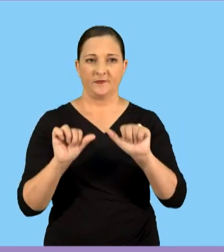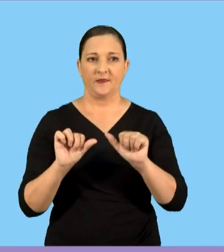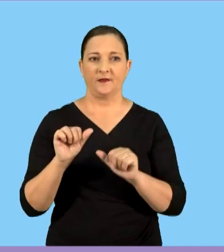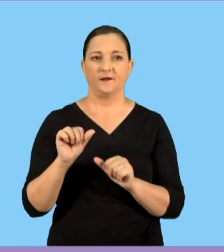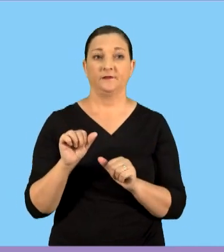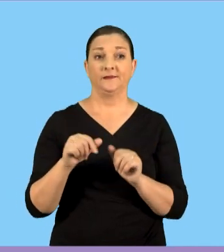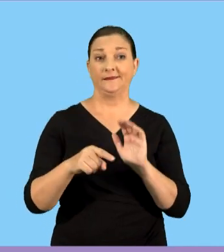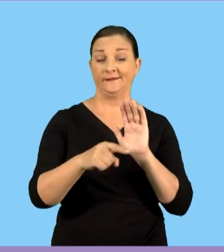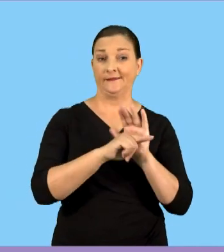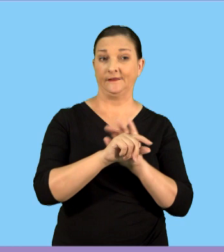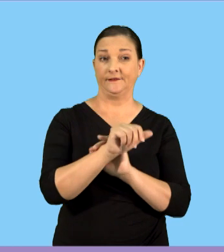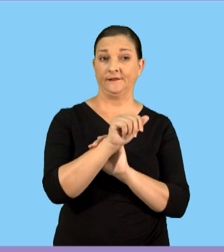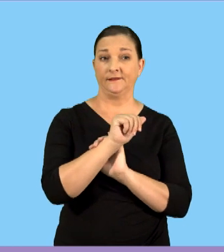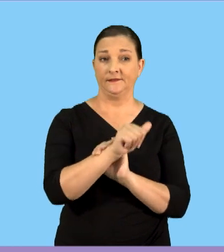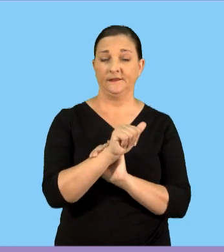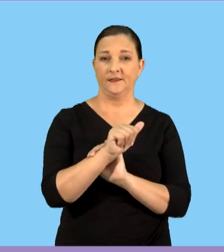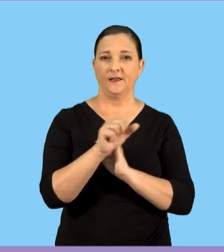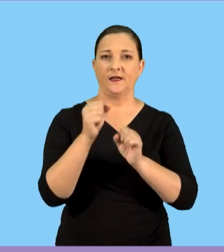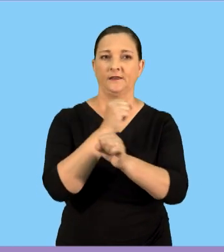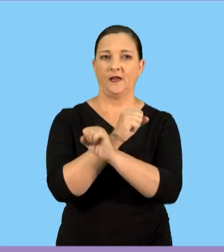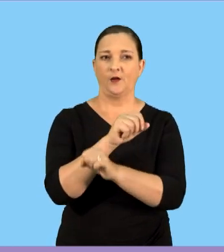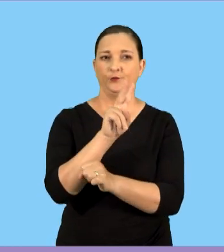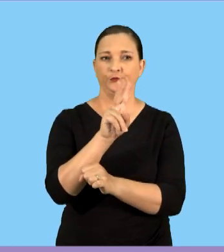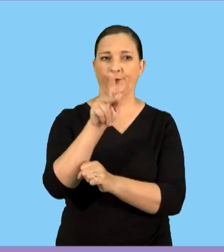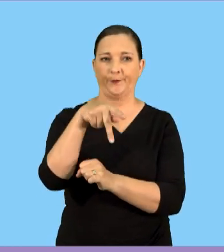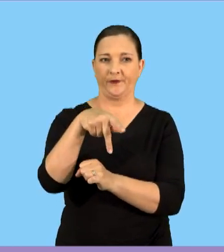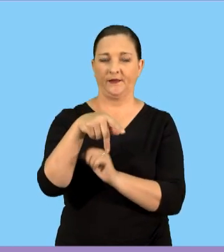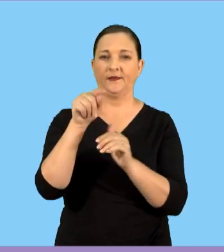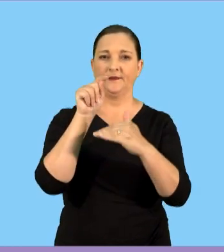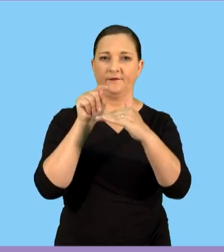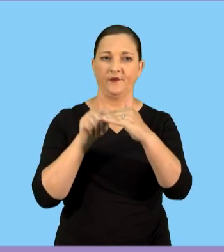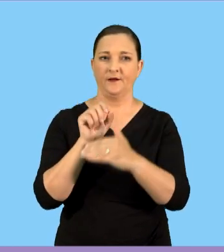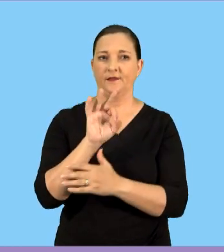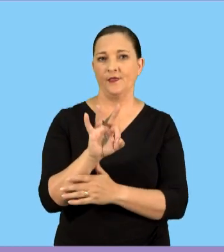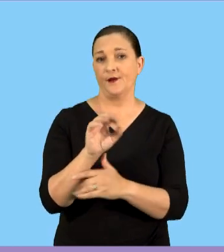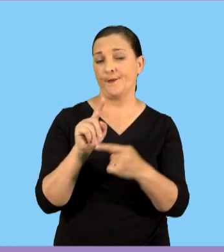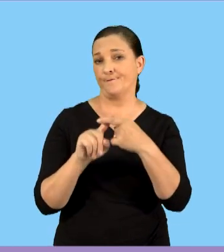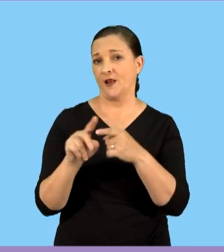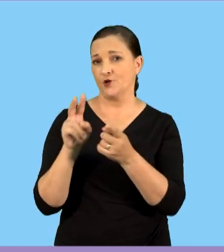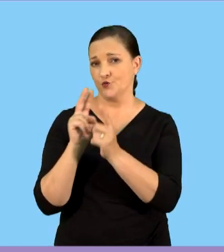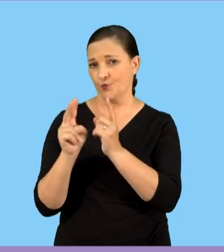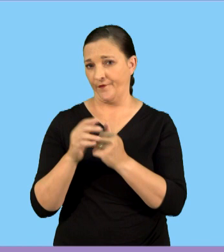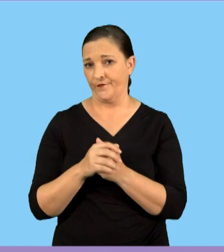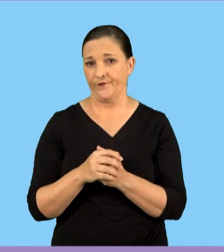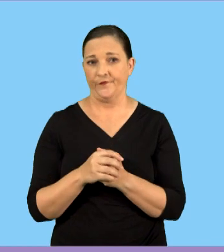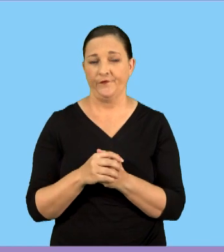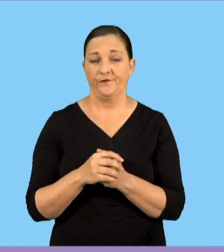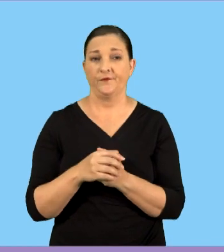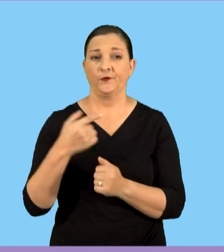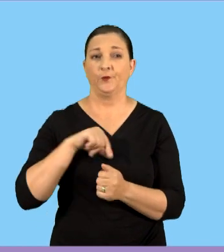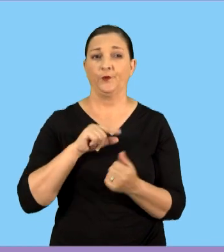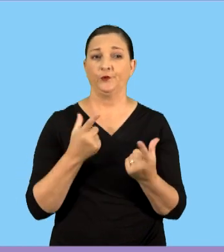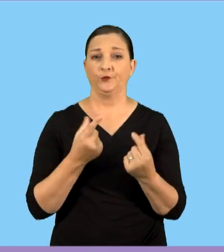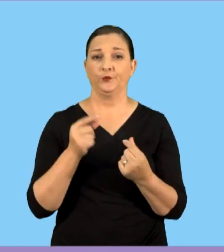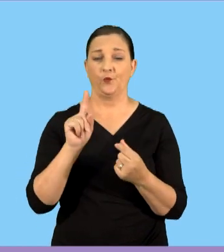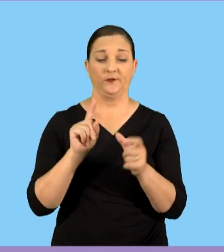Next, we are going to say a negative 6 multiplied by 2p divided by 3 plus 12. So we are going